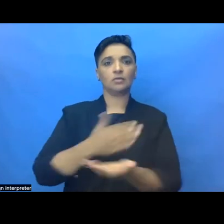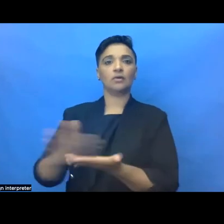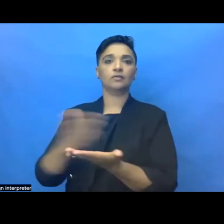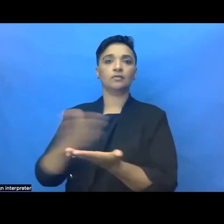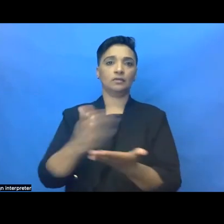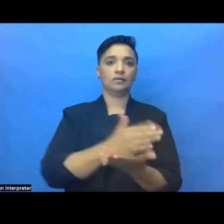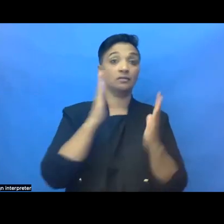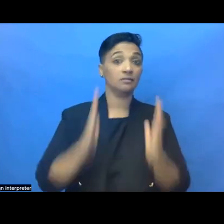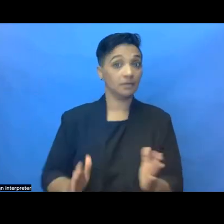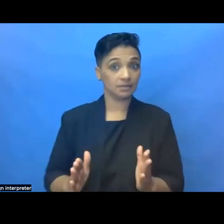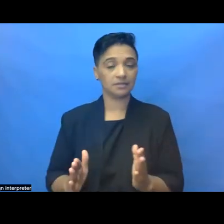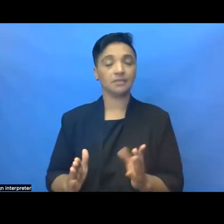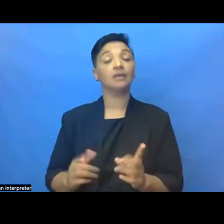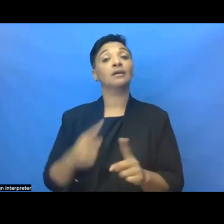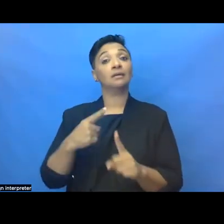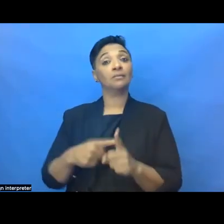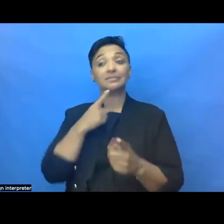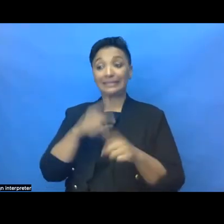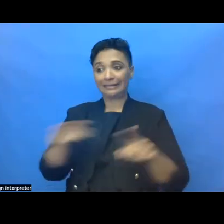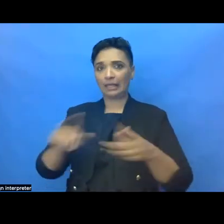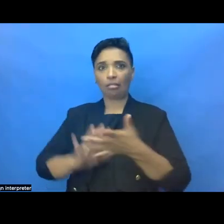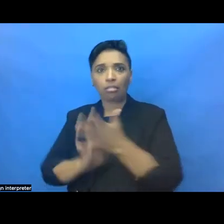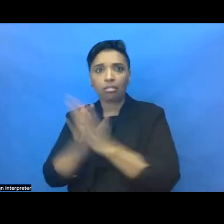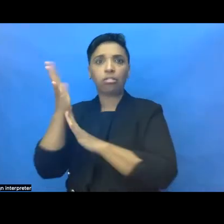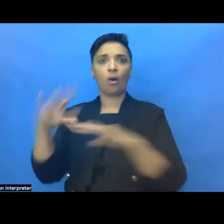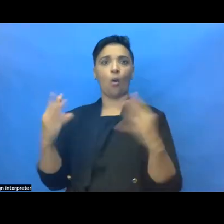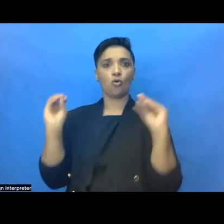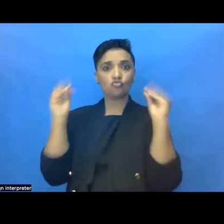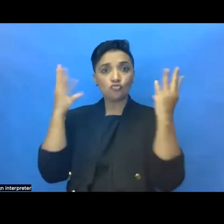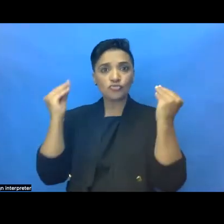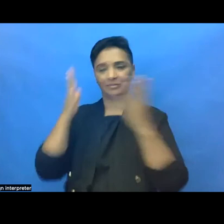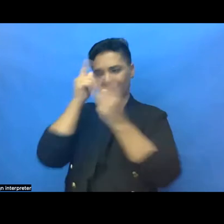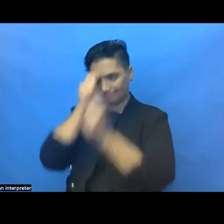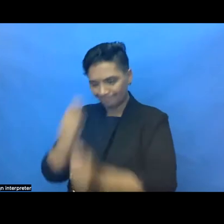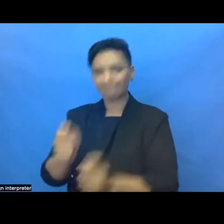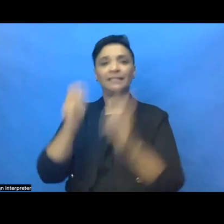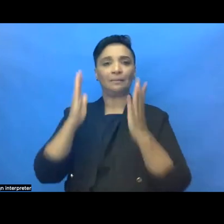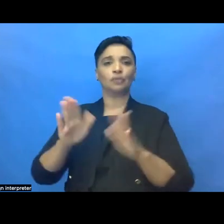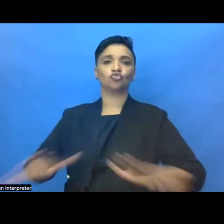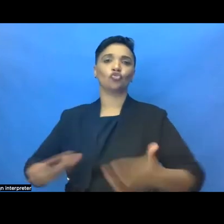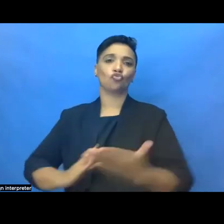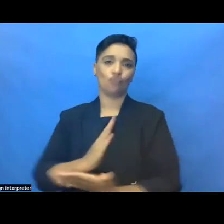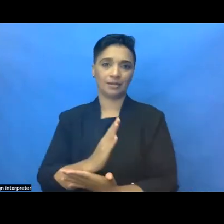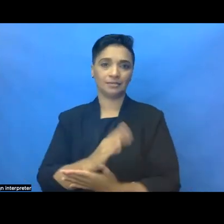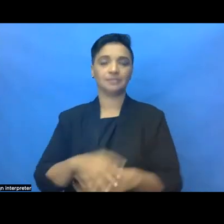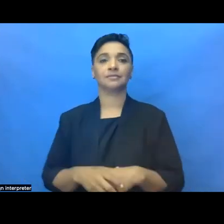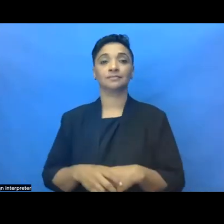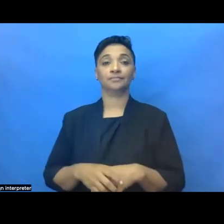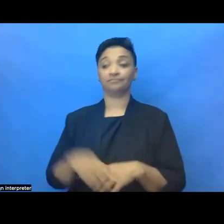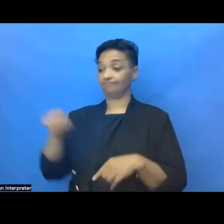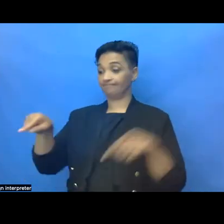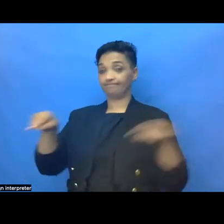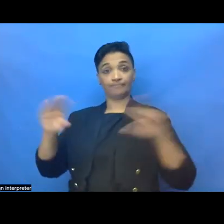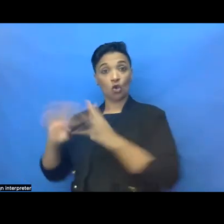in situations of risk and humanitarian emergencies. Both committees has called on state parties to